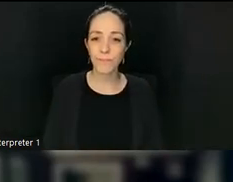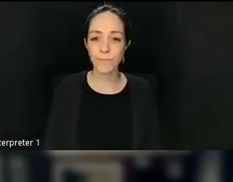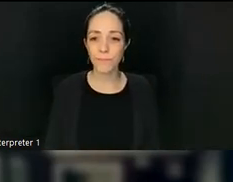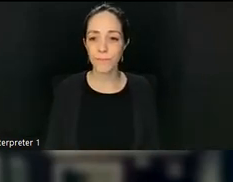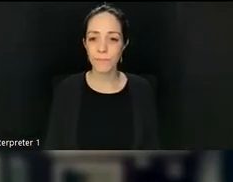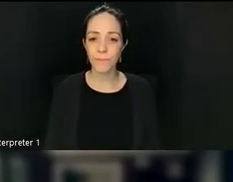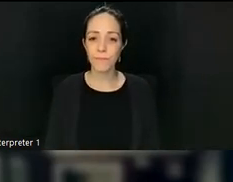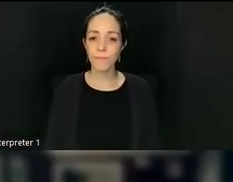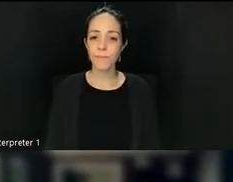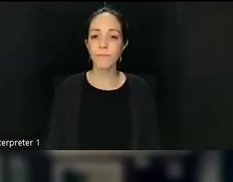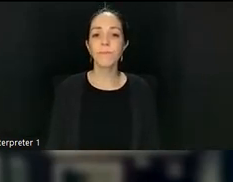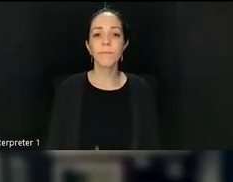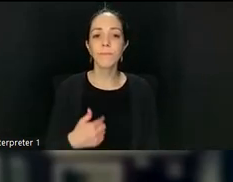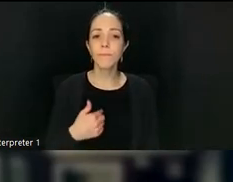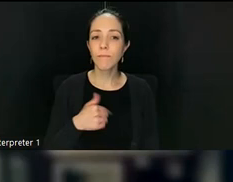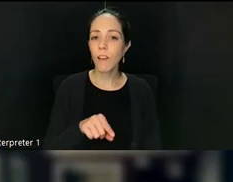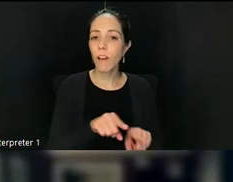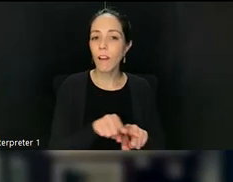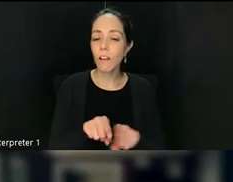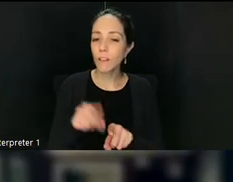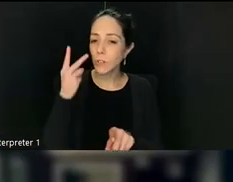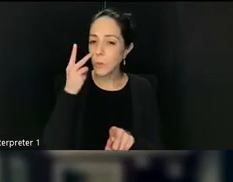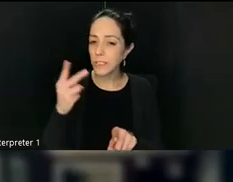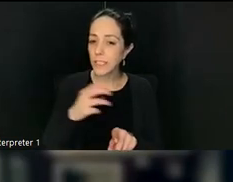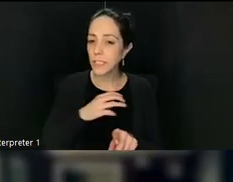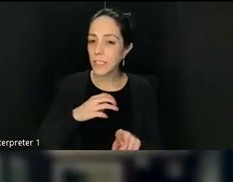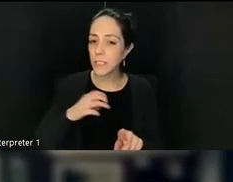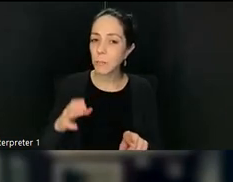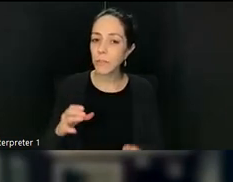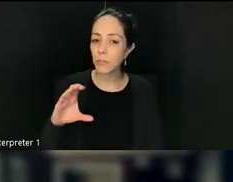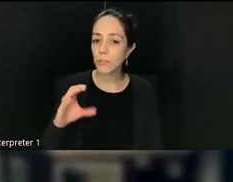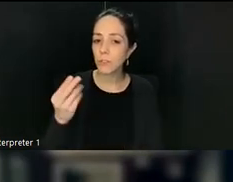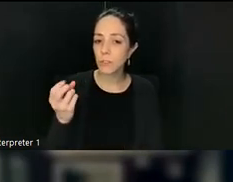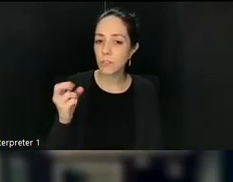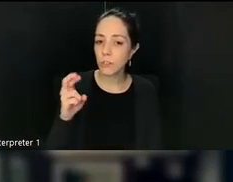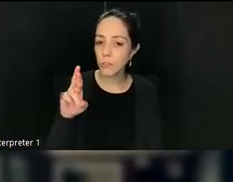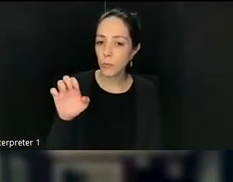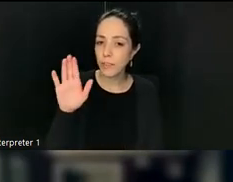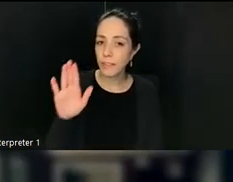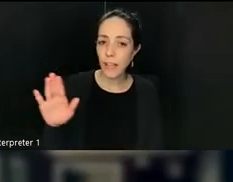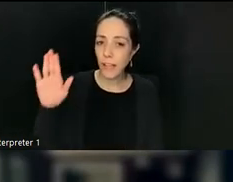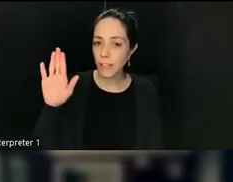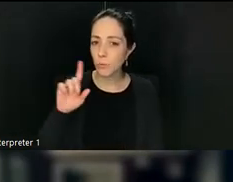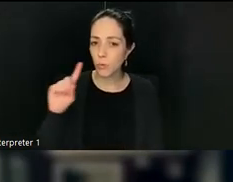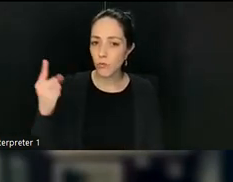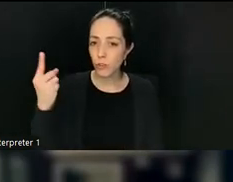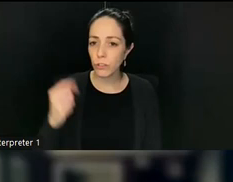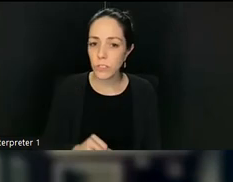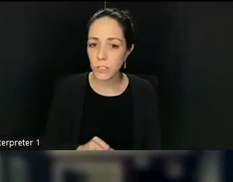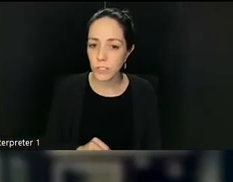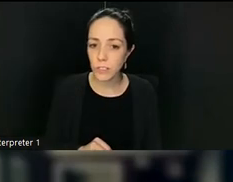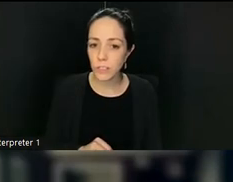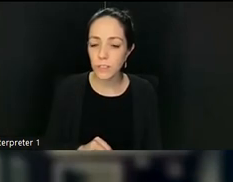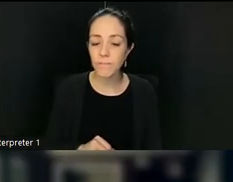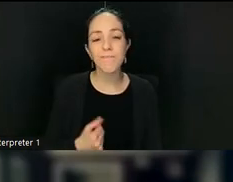I also saw Commissioner Sherry's hand up as well. I wasn't sure who would want to go first. I